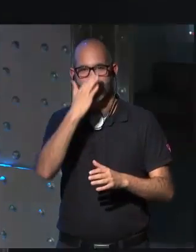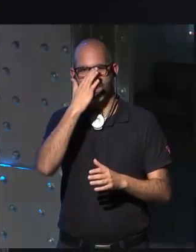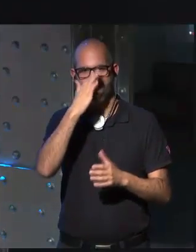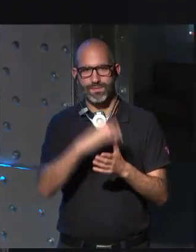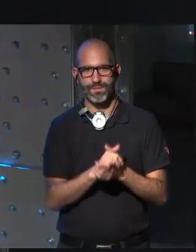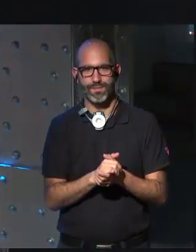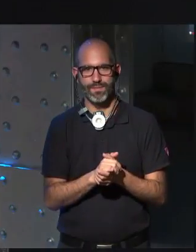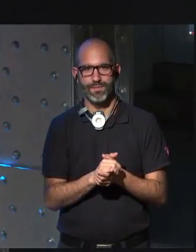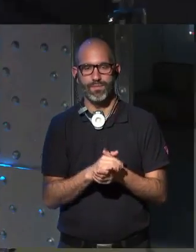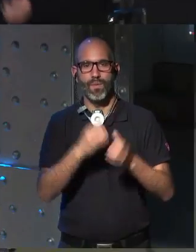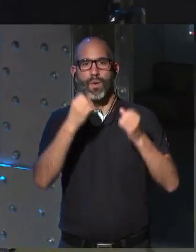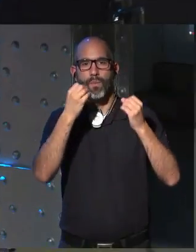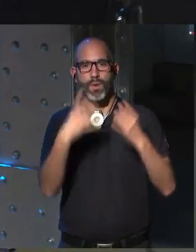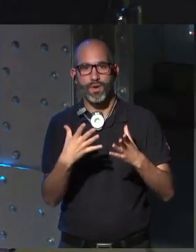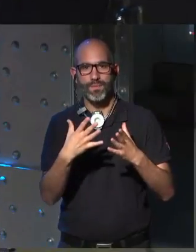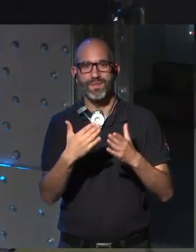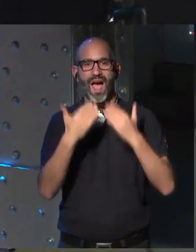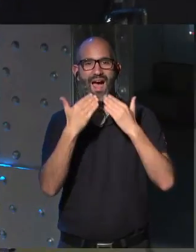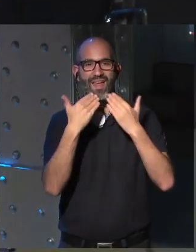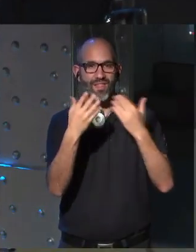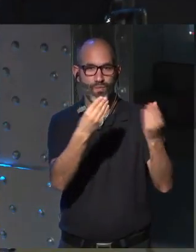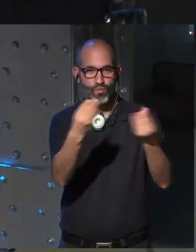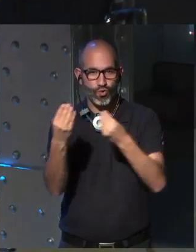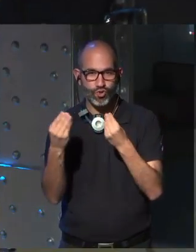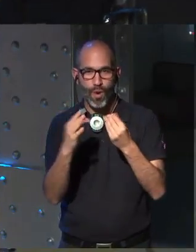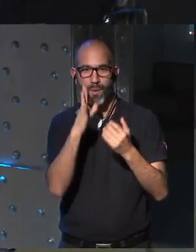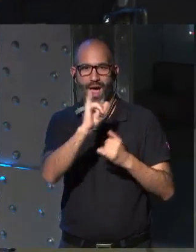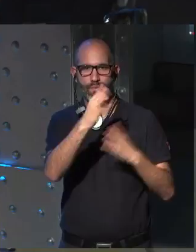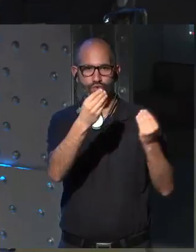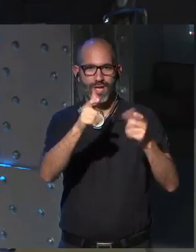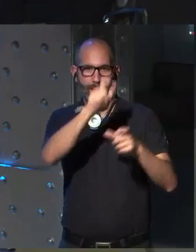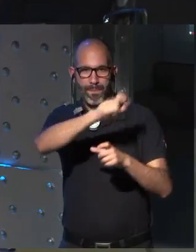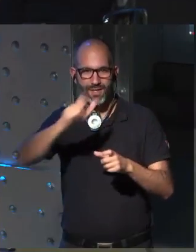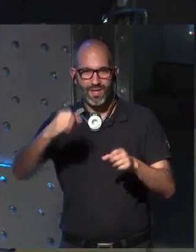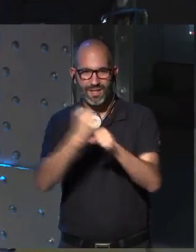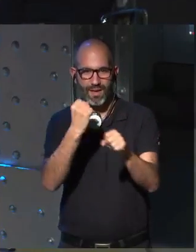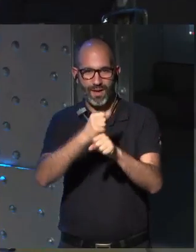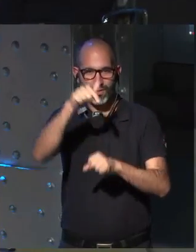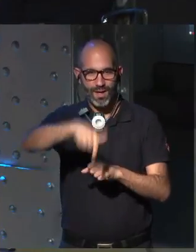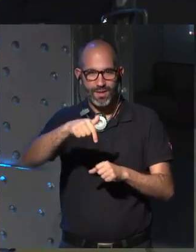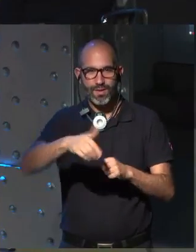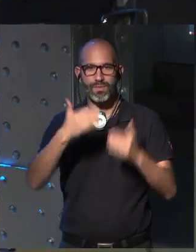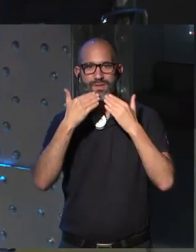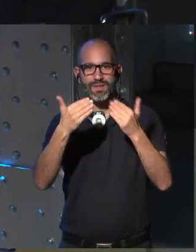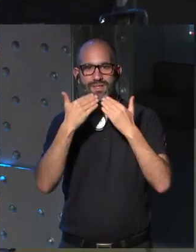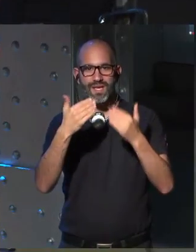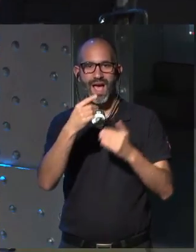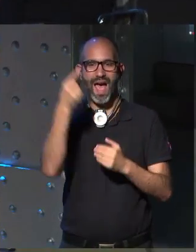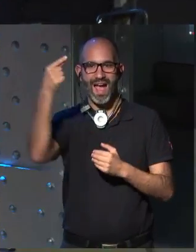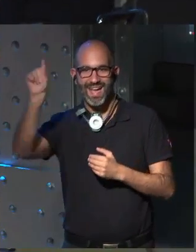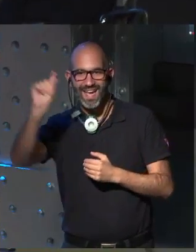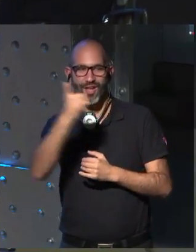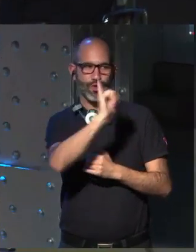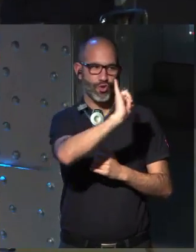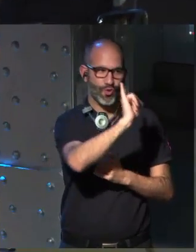Well, I now have to say, well, first of all, lots of acknowledgements because there's lots of people working hard behind the scenes. Of course,